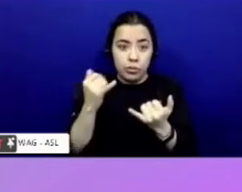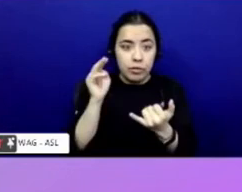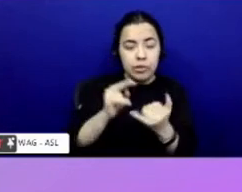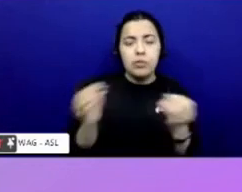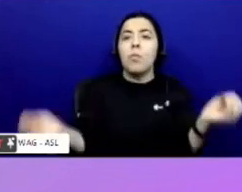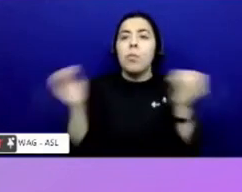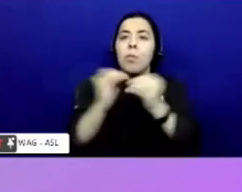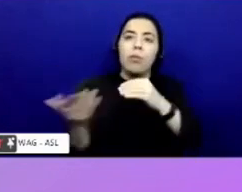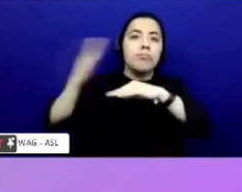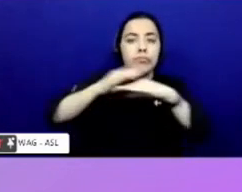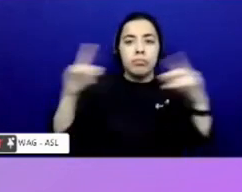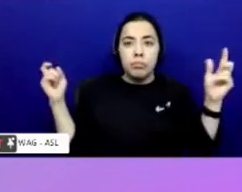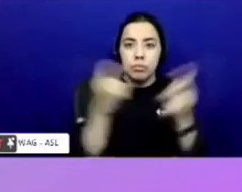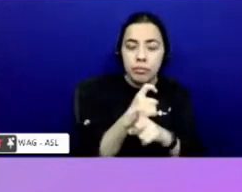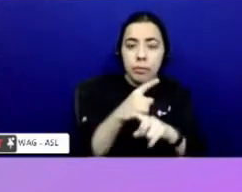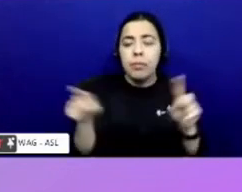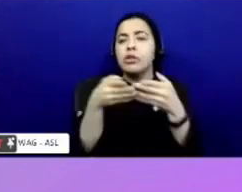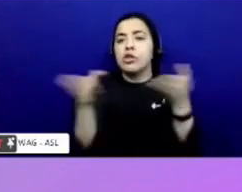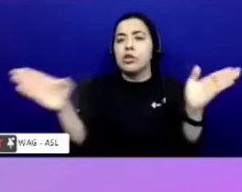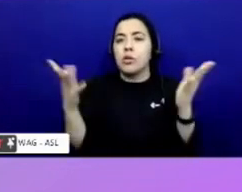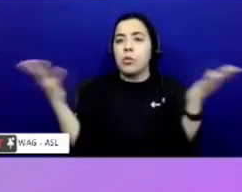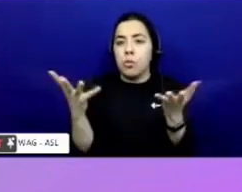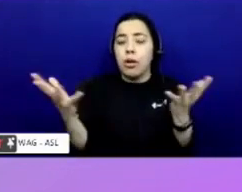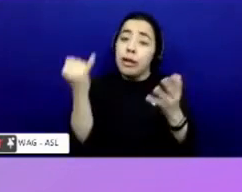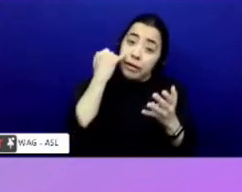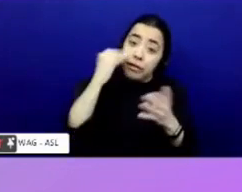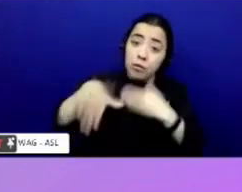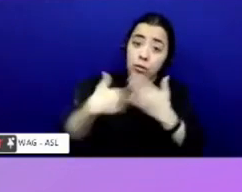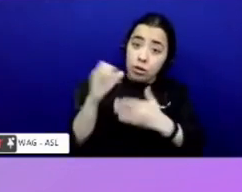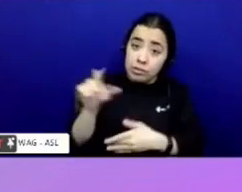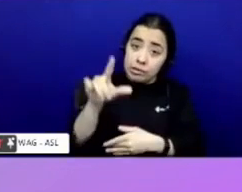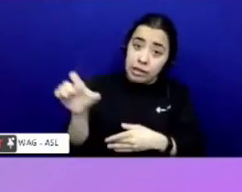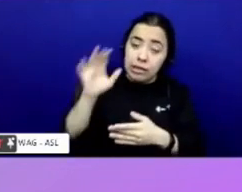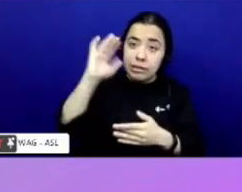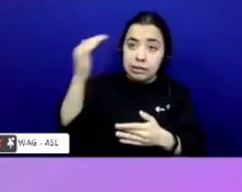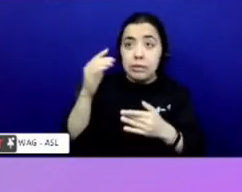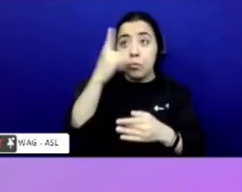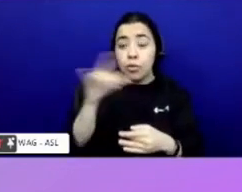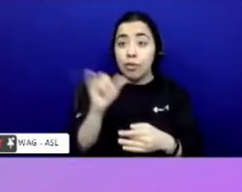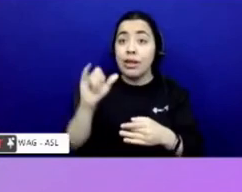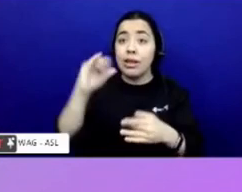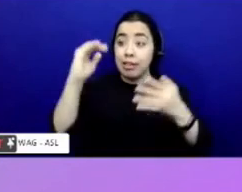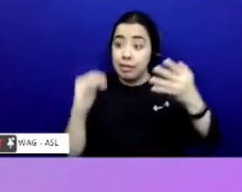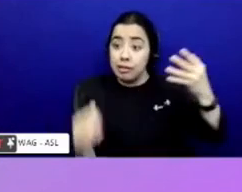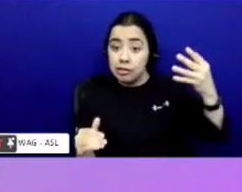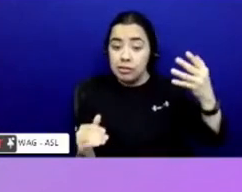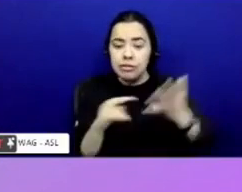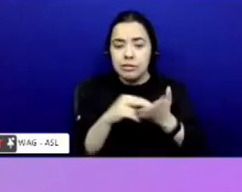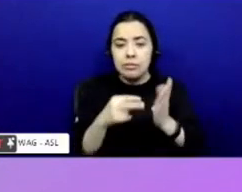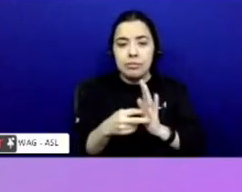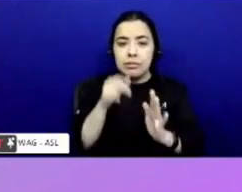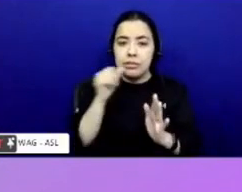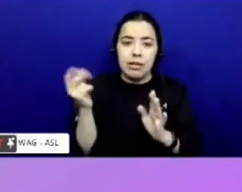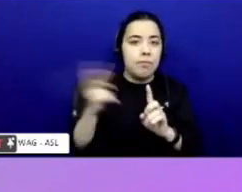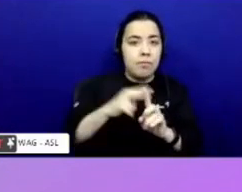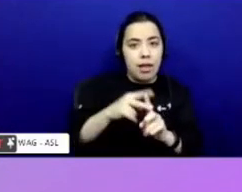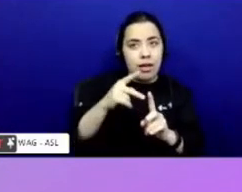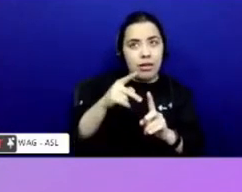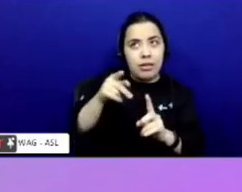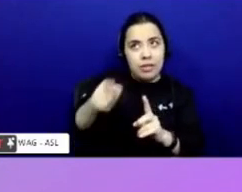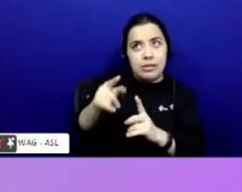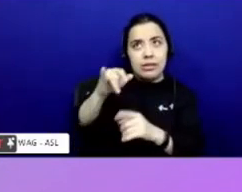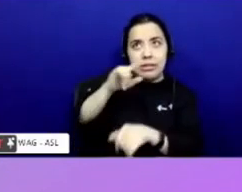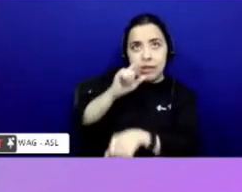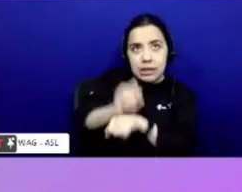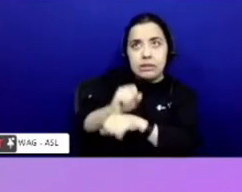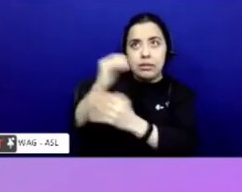in general, the principle is this. If all of the styles that make it list-like have been removed, it's no longer relevant to convey it as a list. So